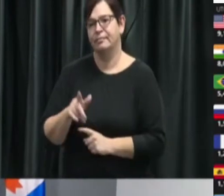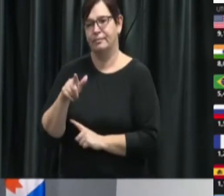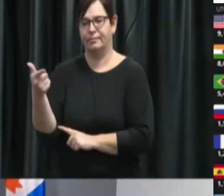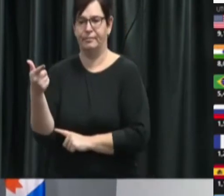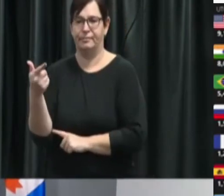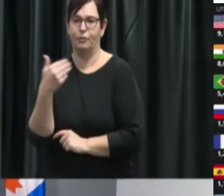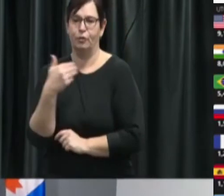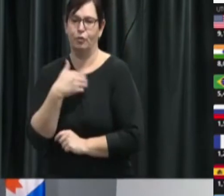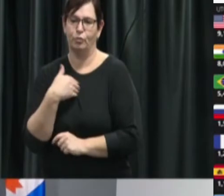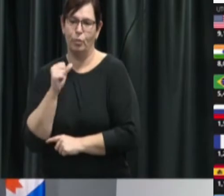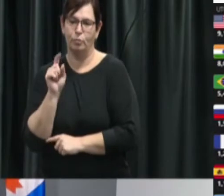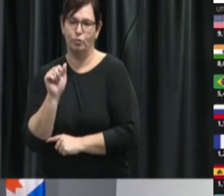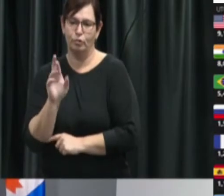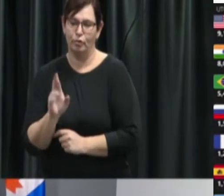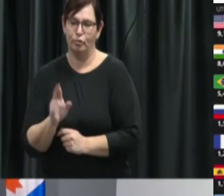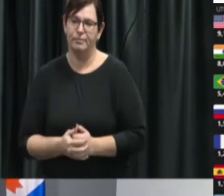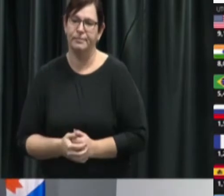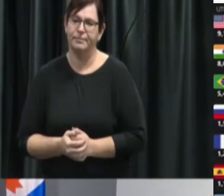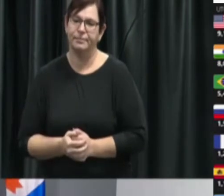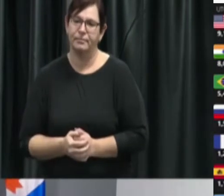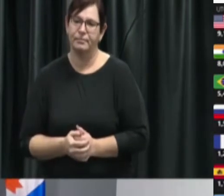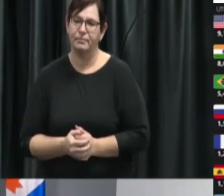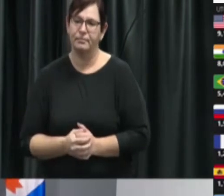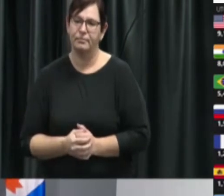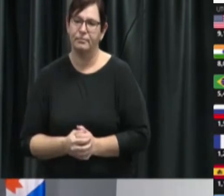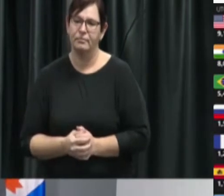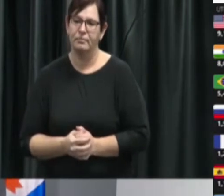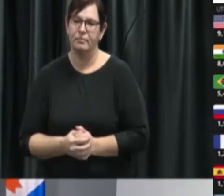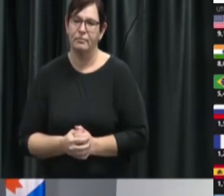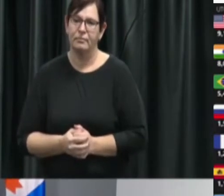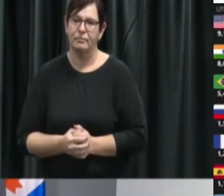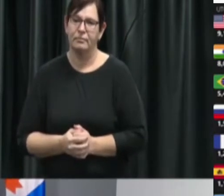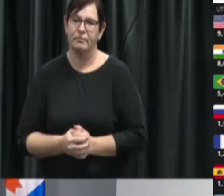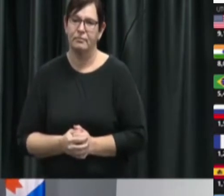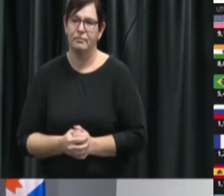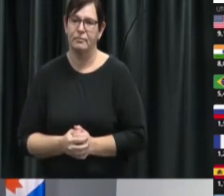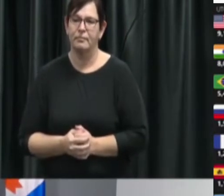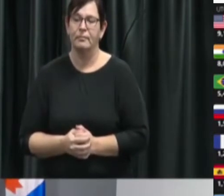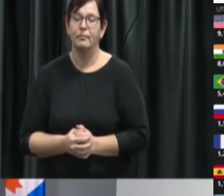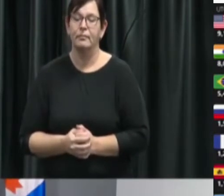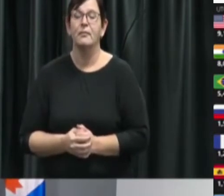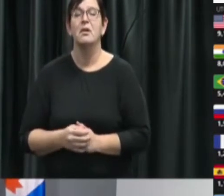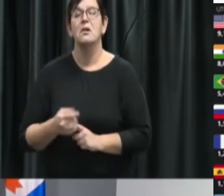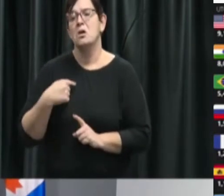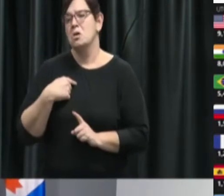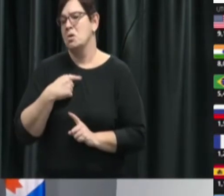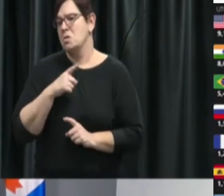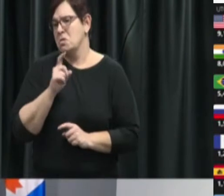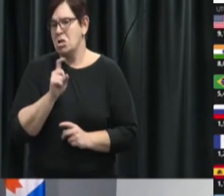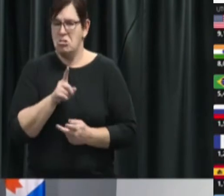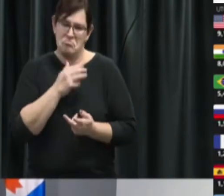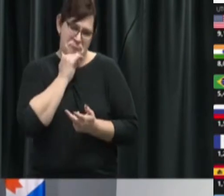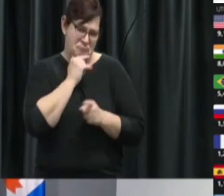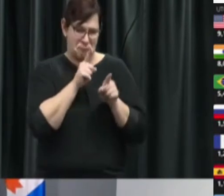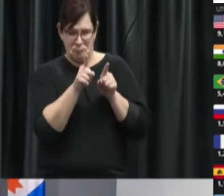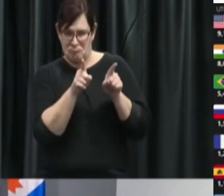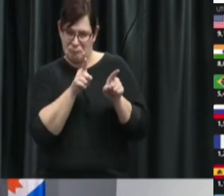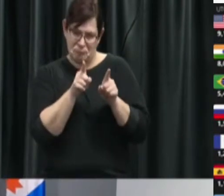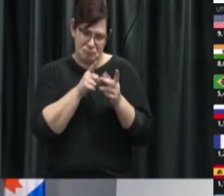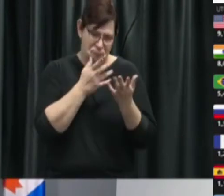Francine. Oh, hi. My question is for either Mayor Tory or Dr.